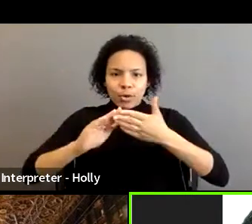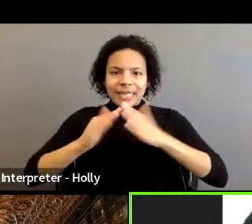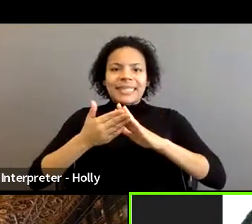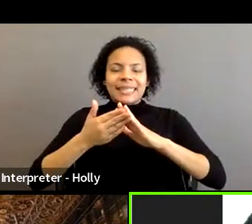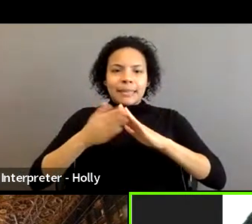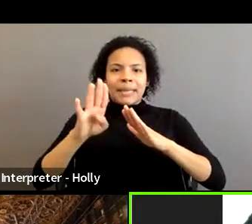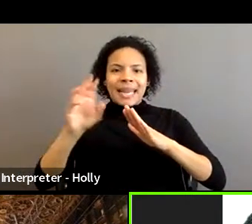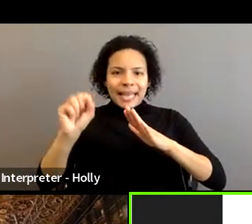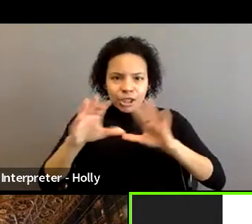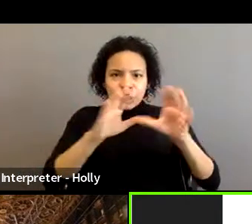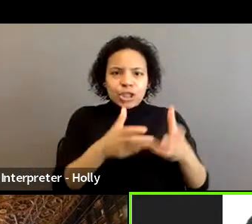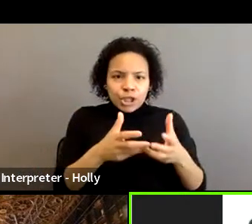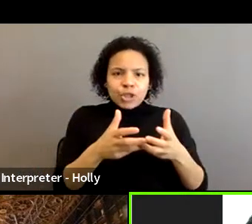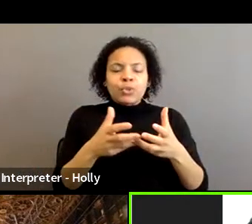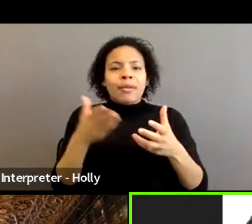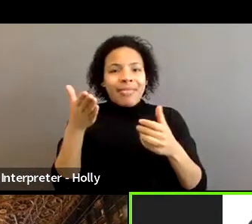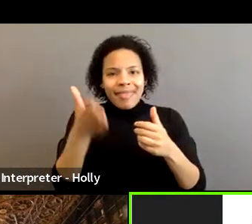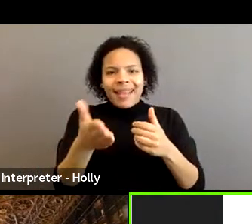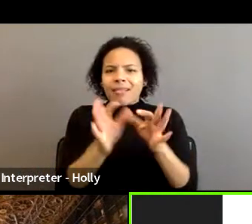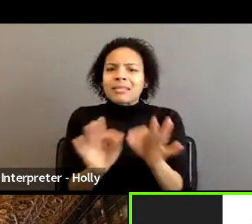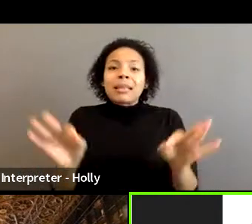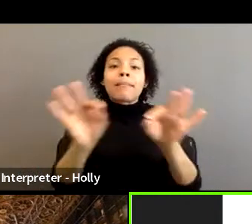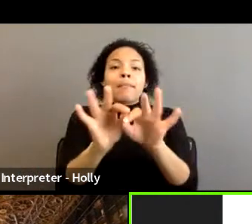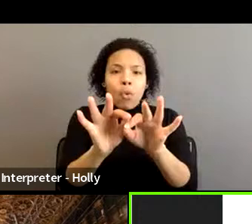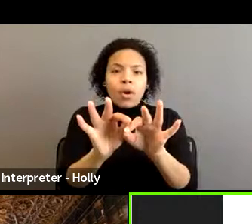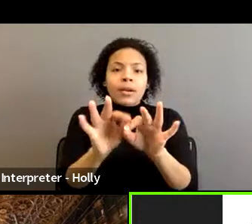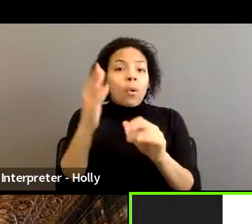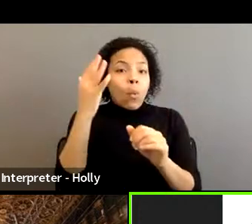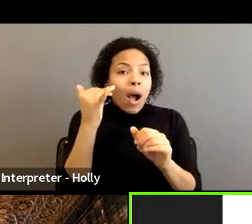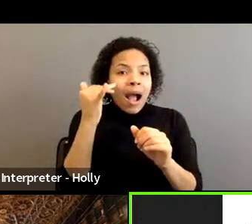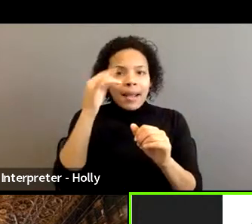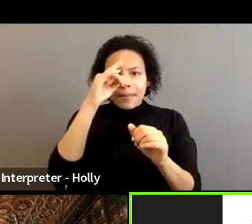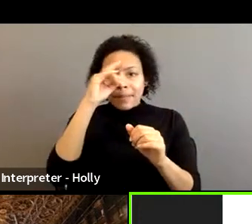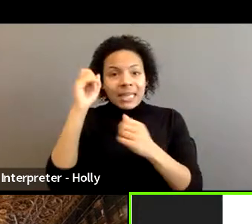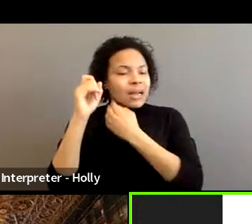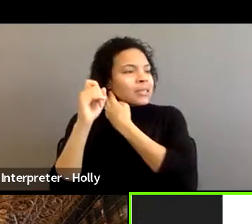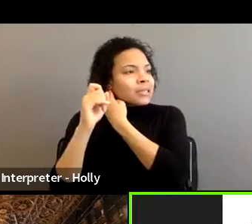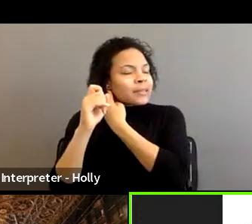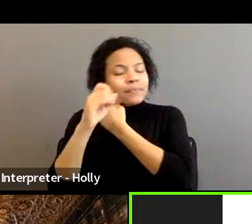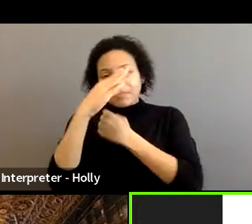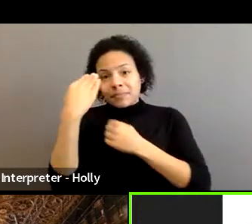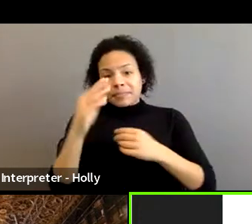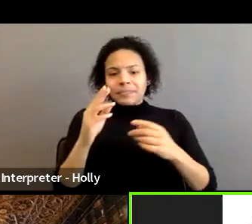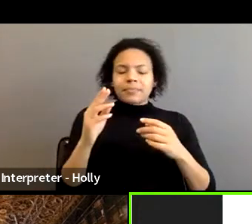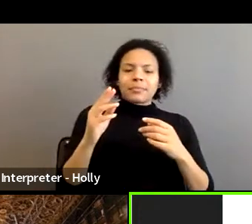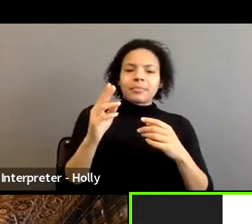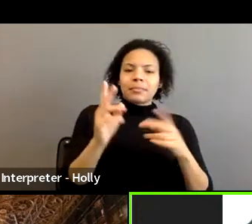non-attendees of a college, because they're able to actually see a positive influence of,